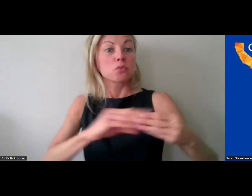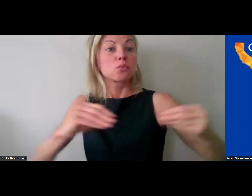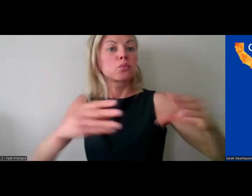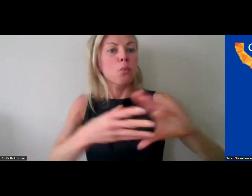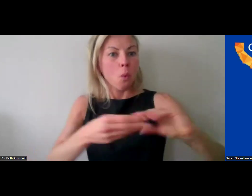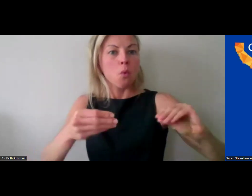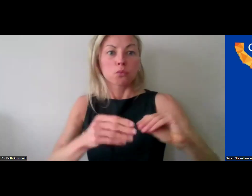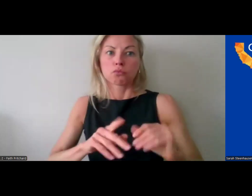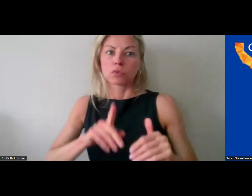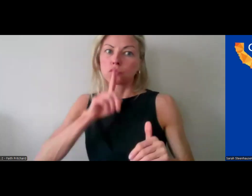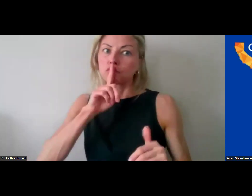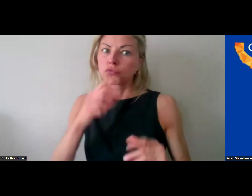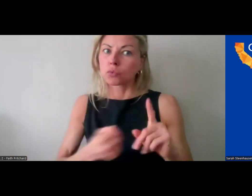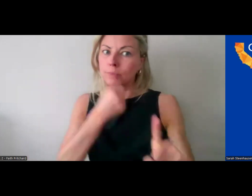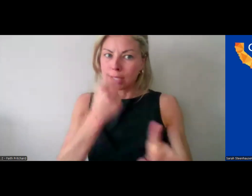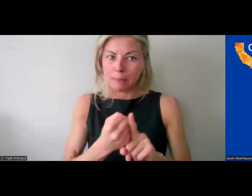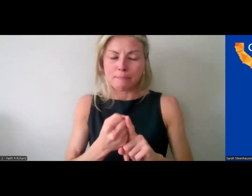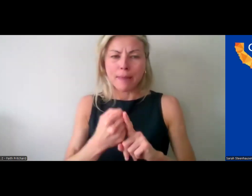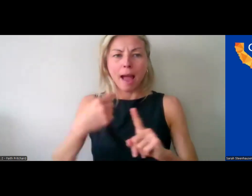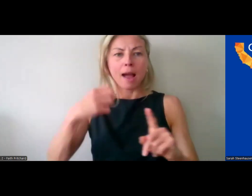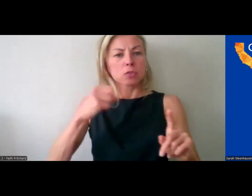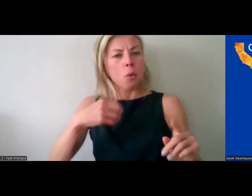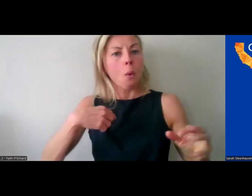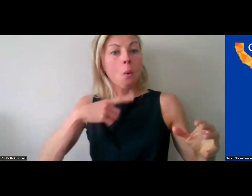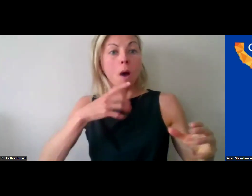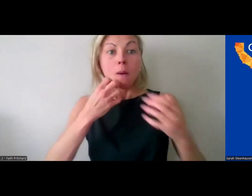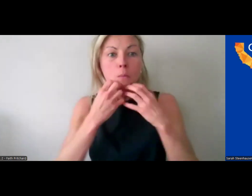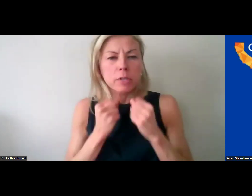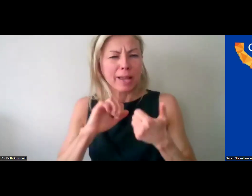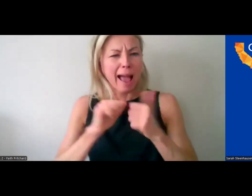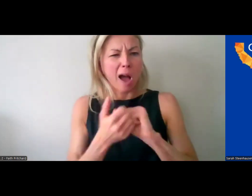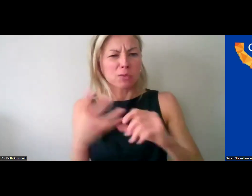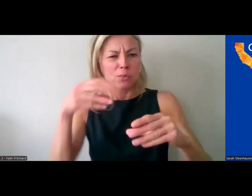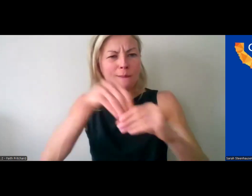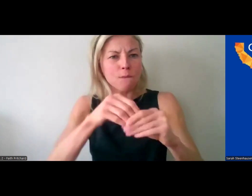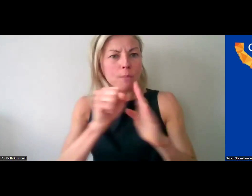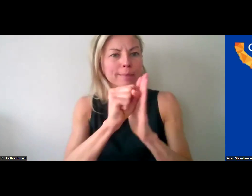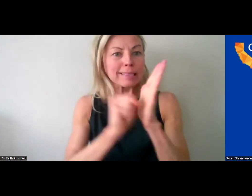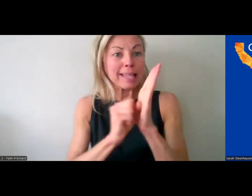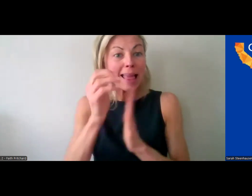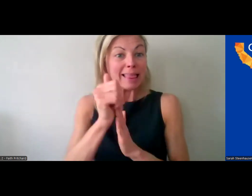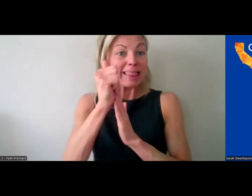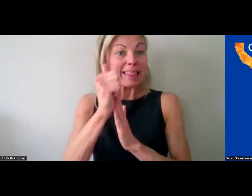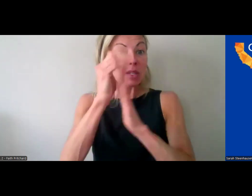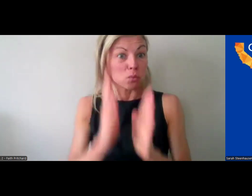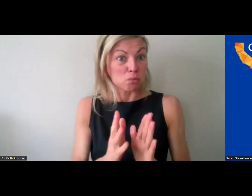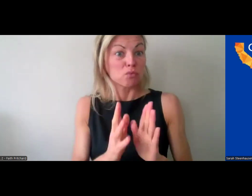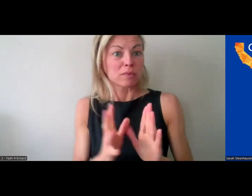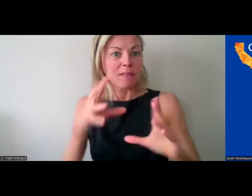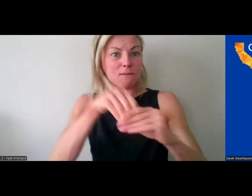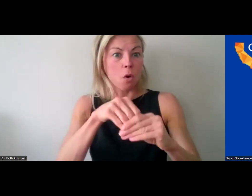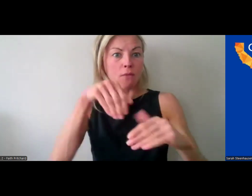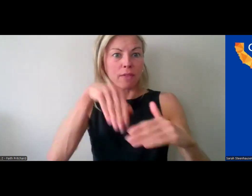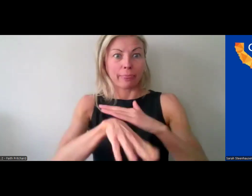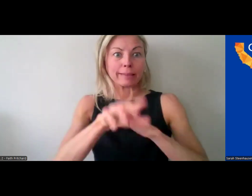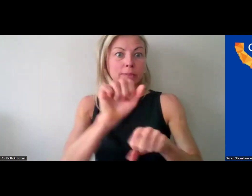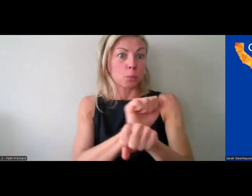really appreciate how we might integrate, you know, state leadership into the body of this.